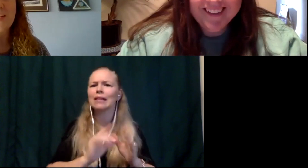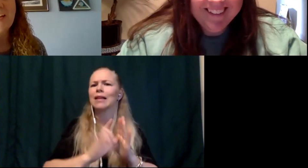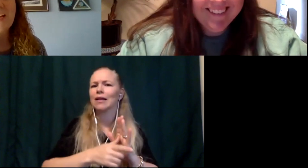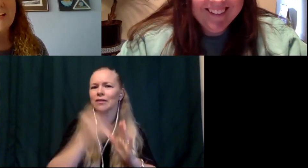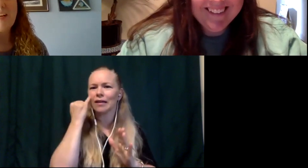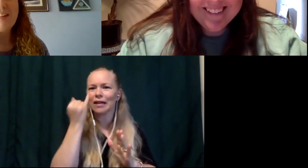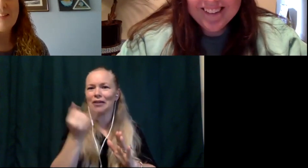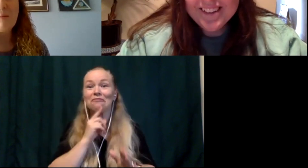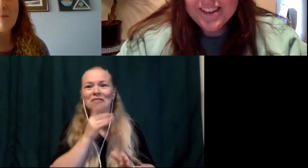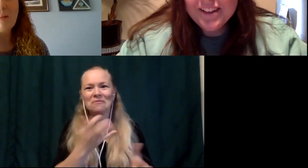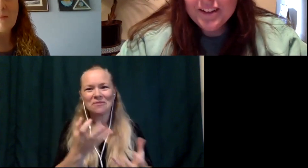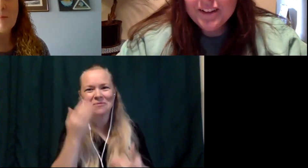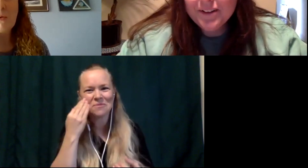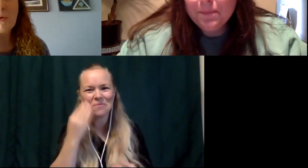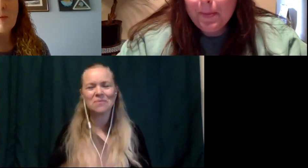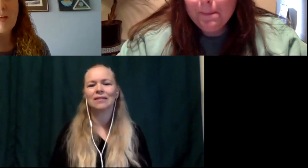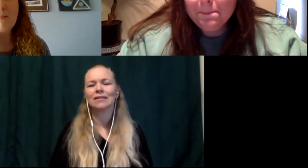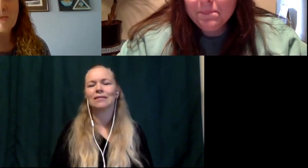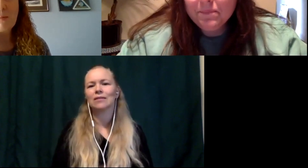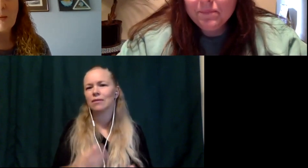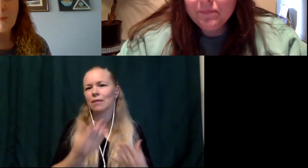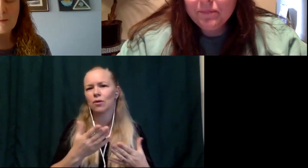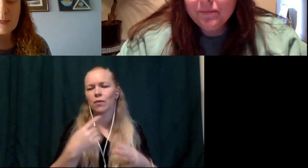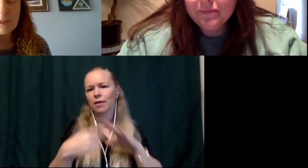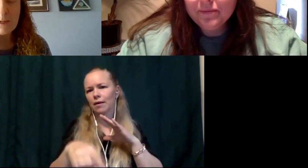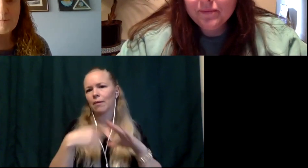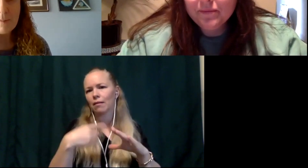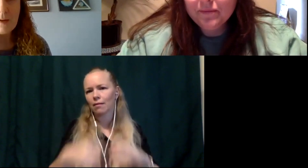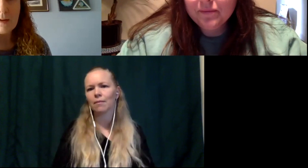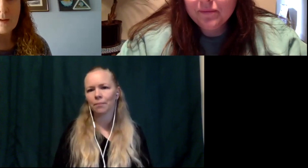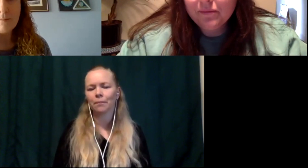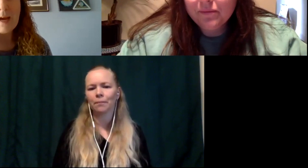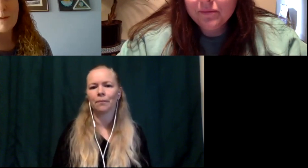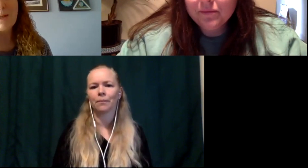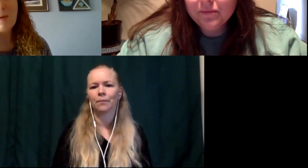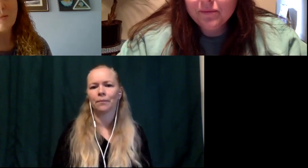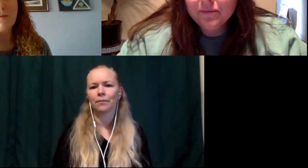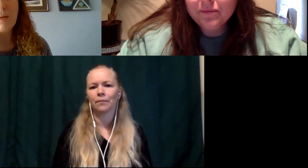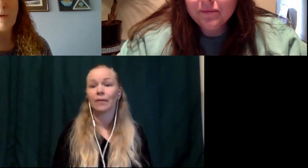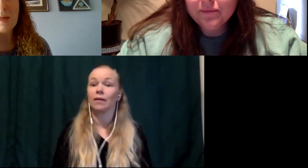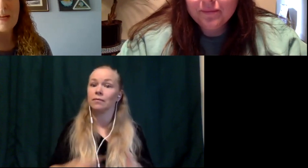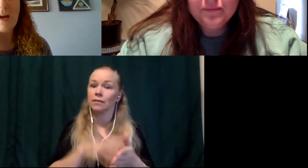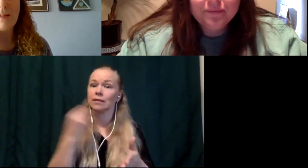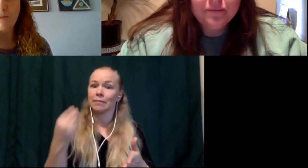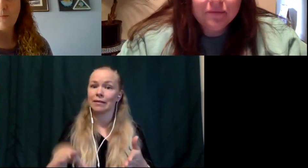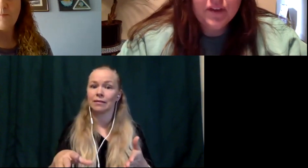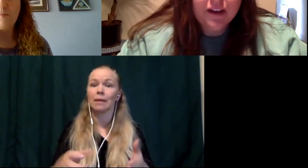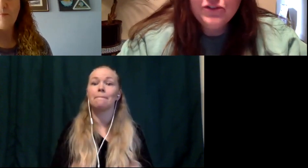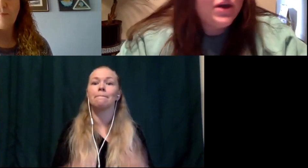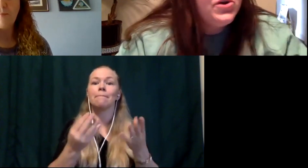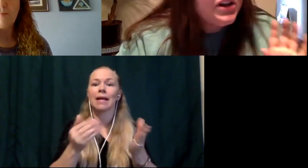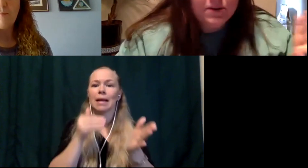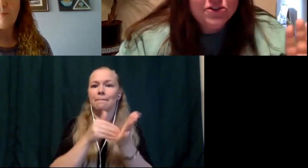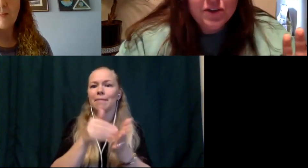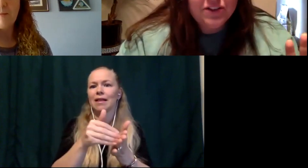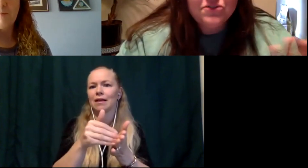to let me know your email address or something. But yeah, it was expensive. Several million dollars. Yeah, it's okay.